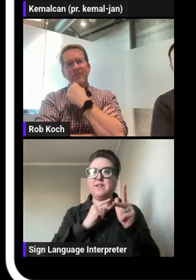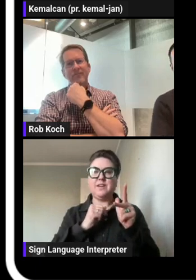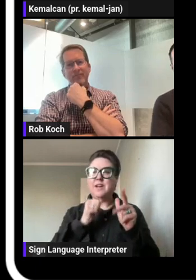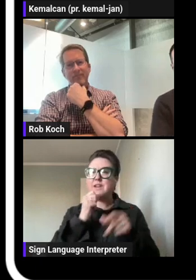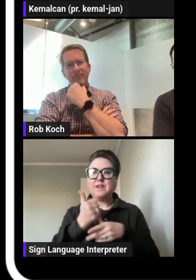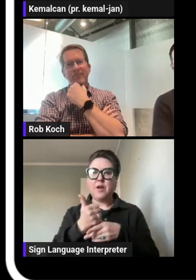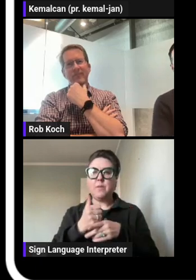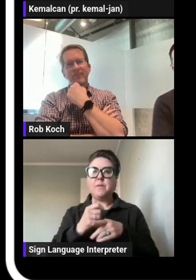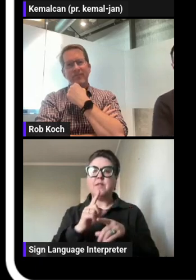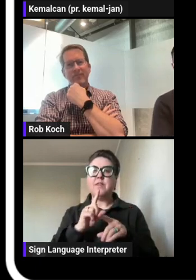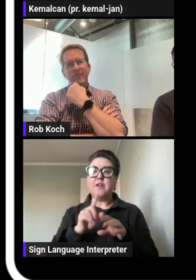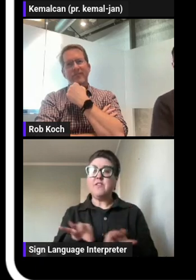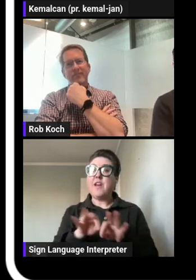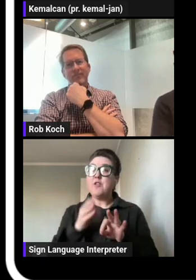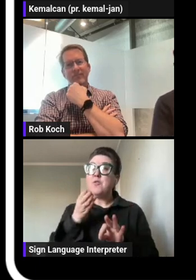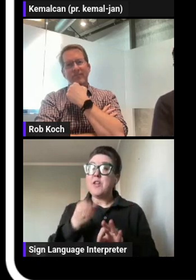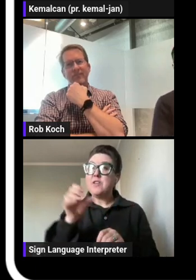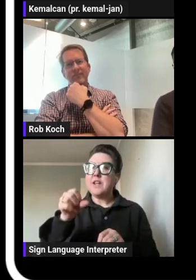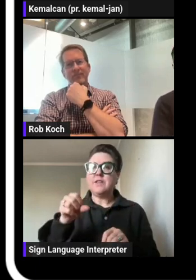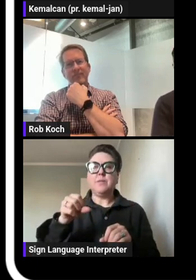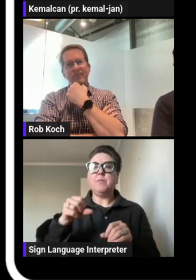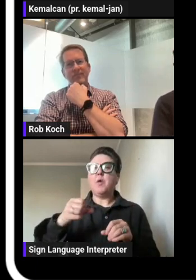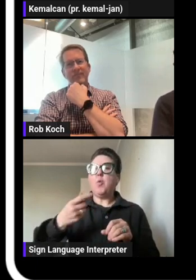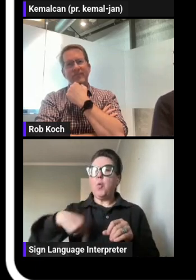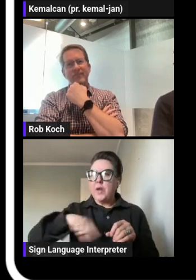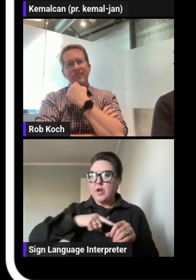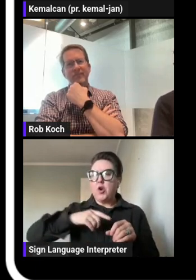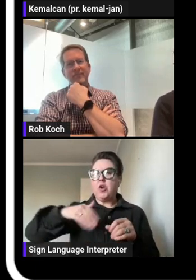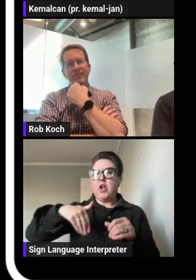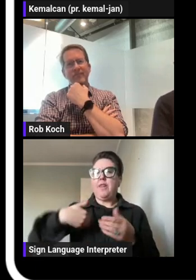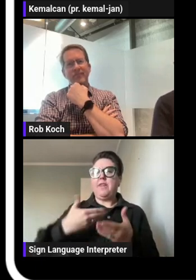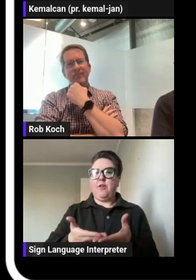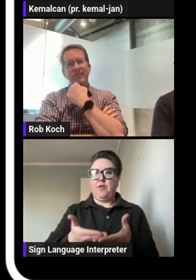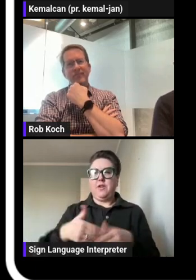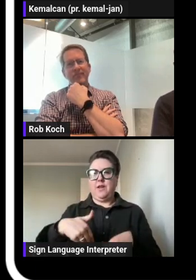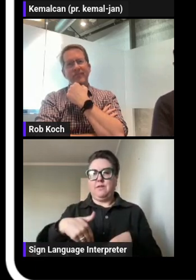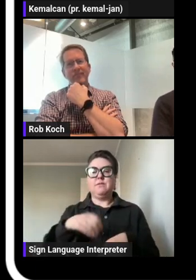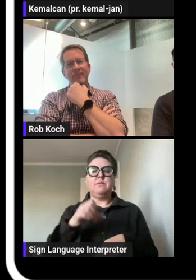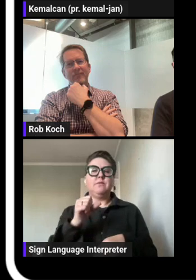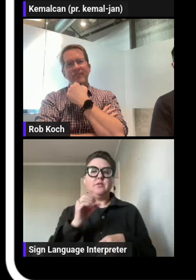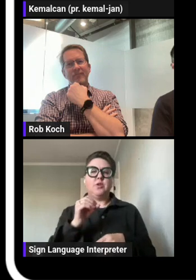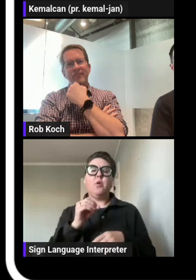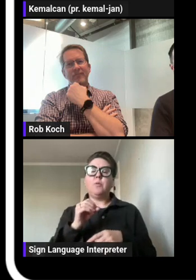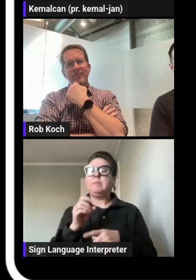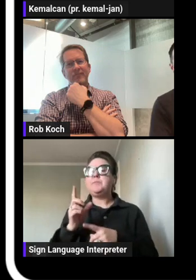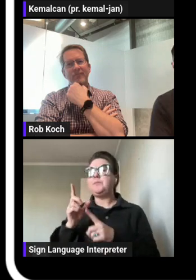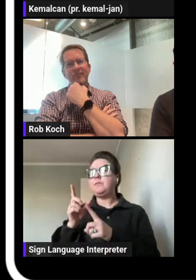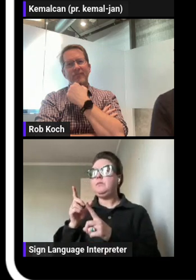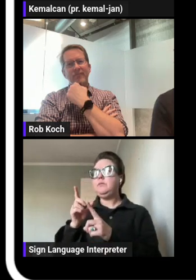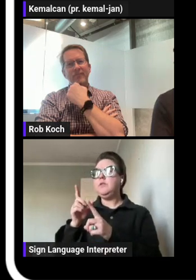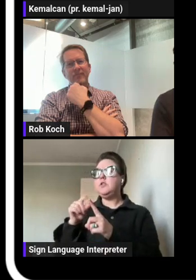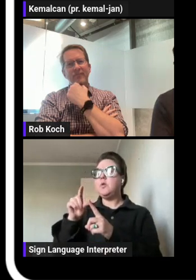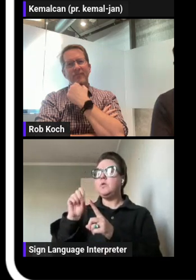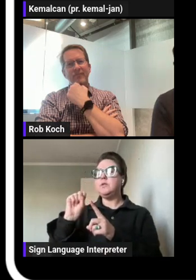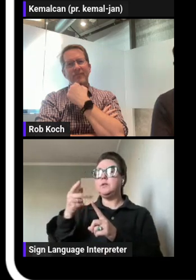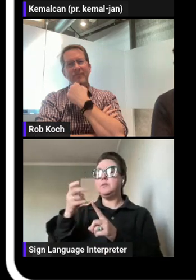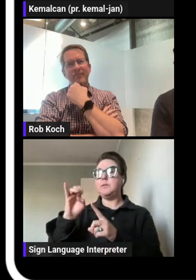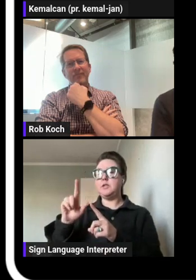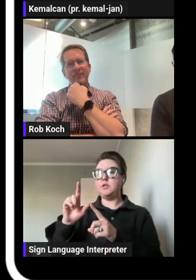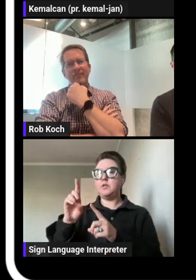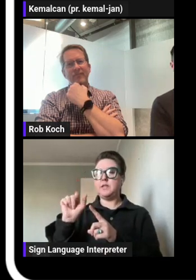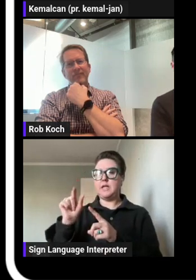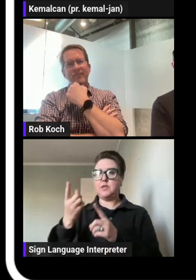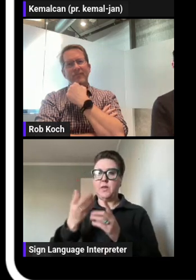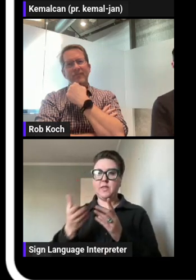there, but we're not there yet. Okay. And so spatial data is one thing, but how do you